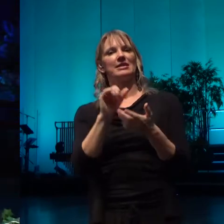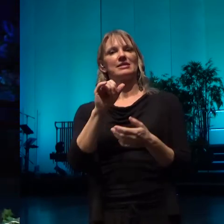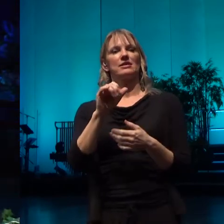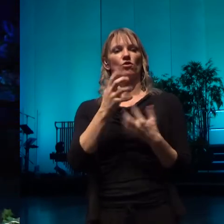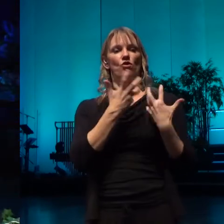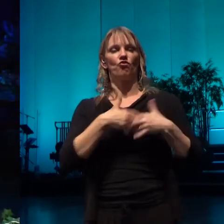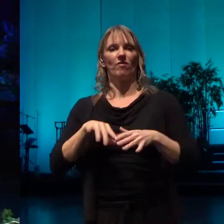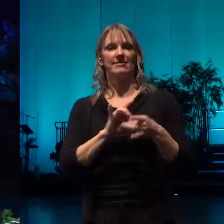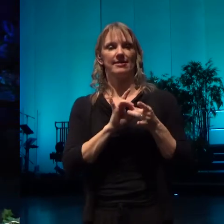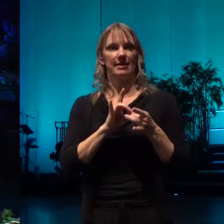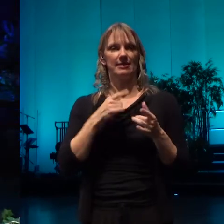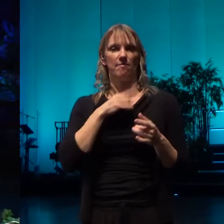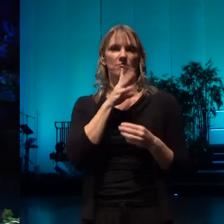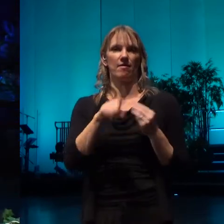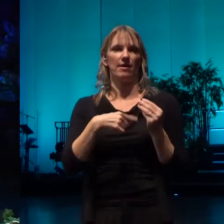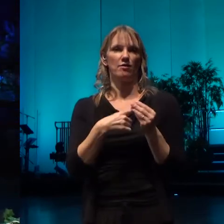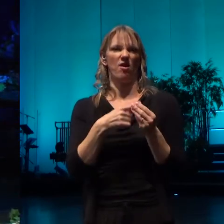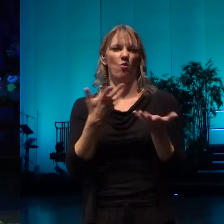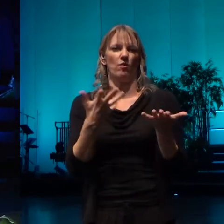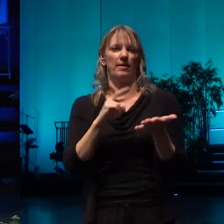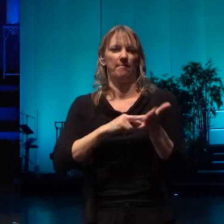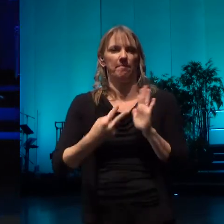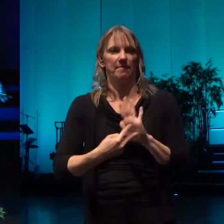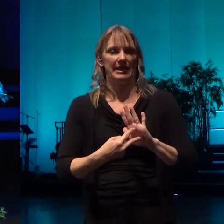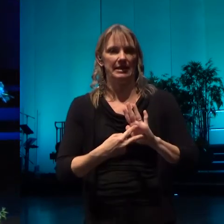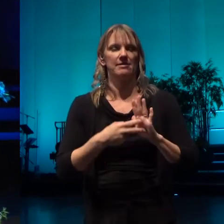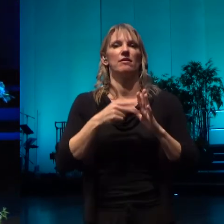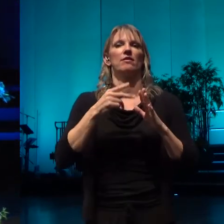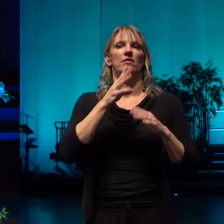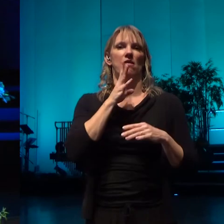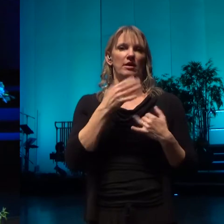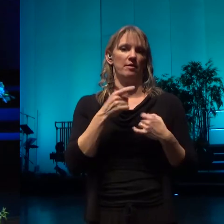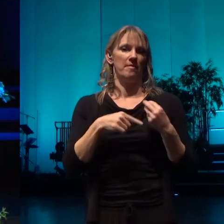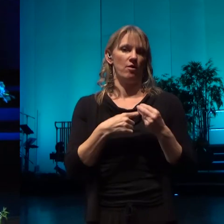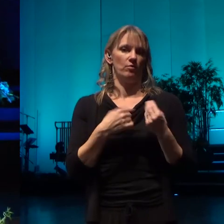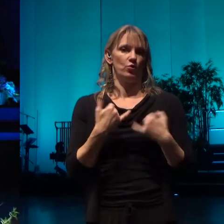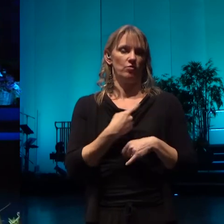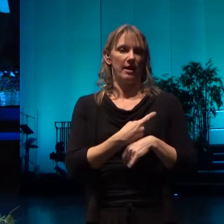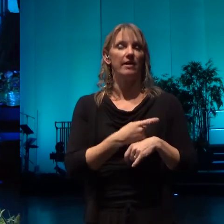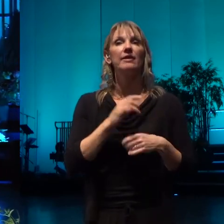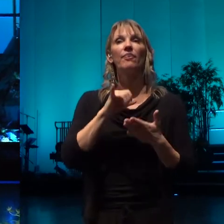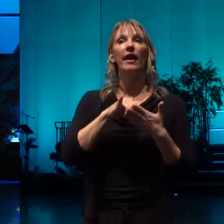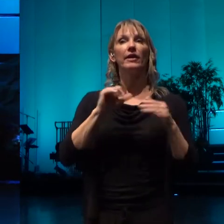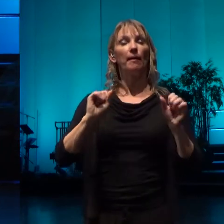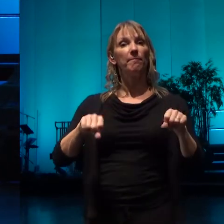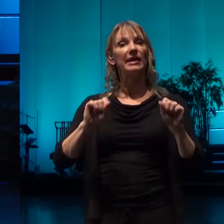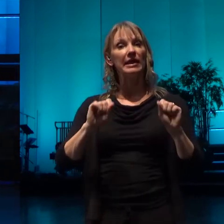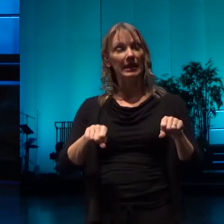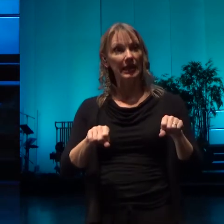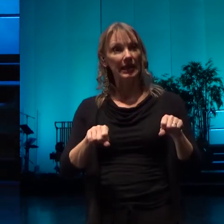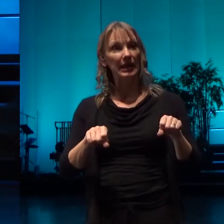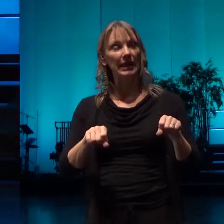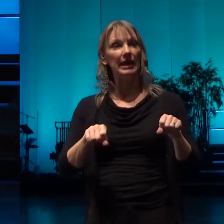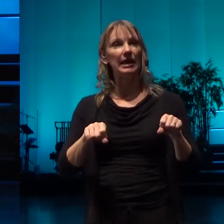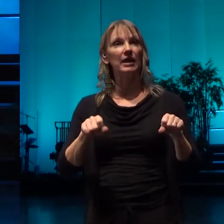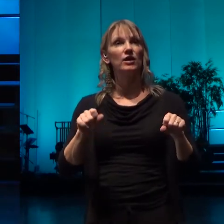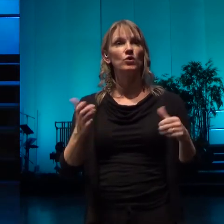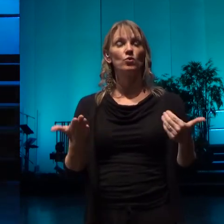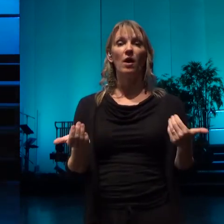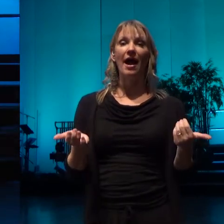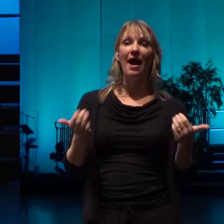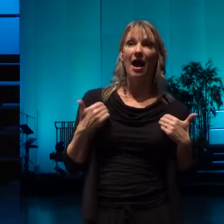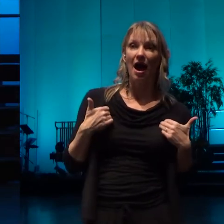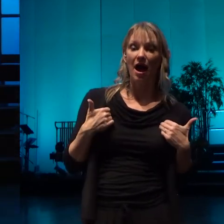about means when I'm talking about it today. It's that ability to have